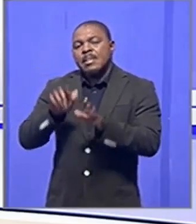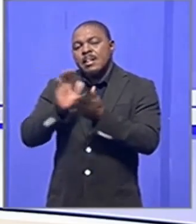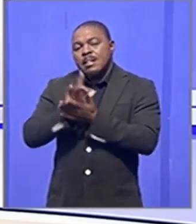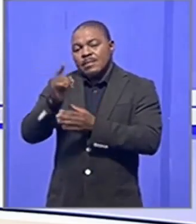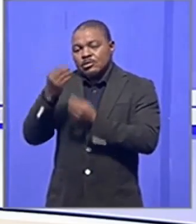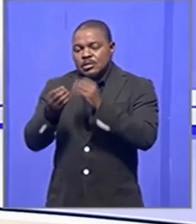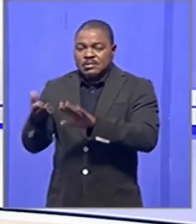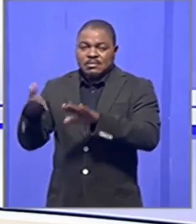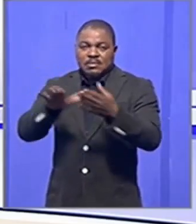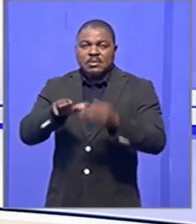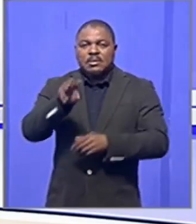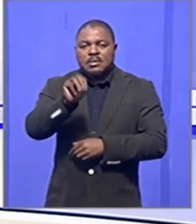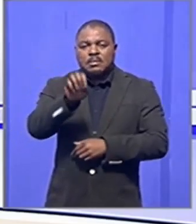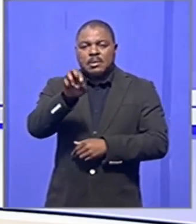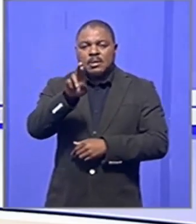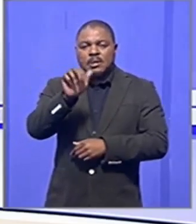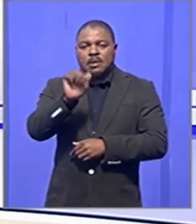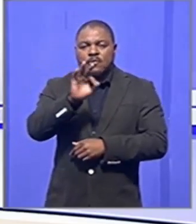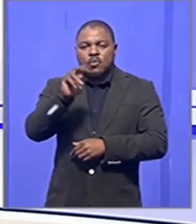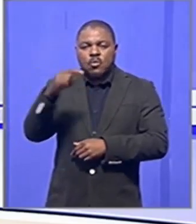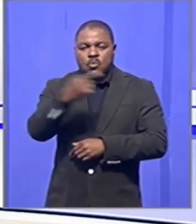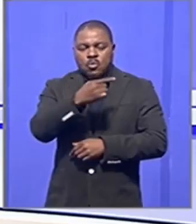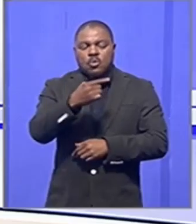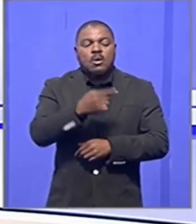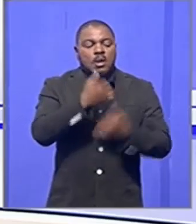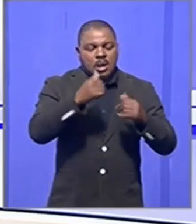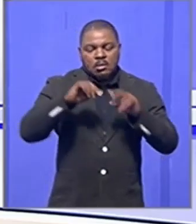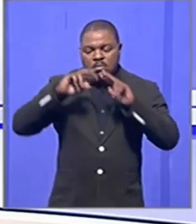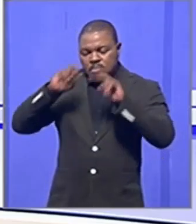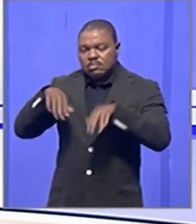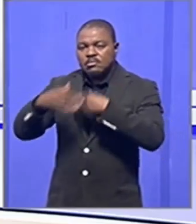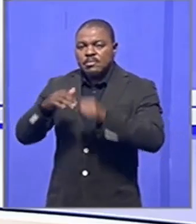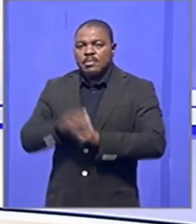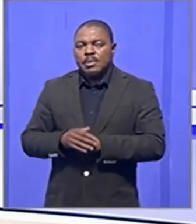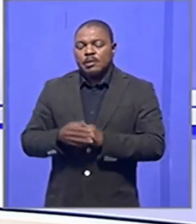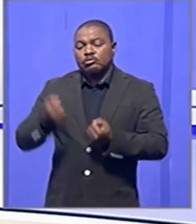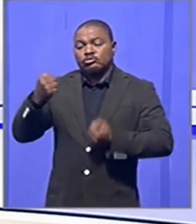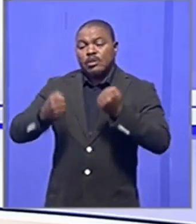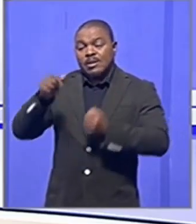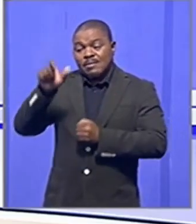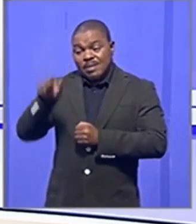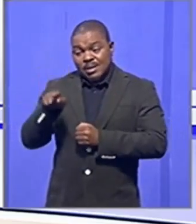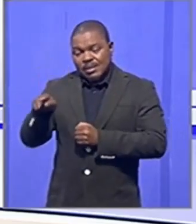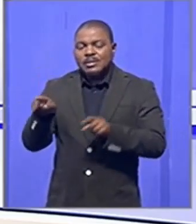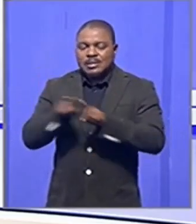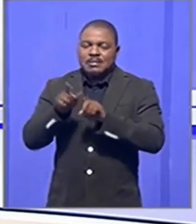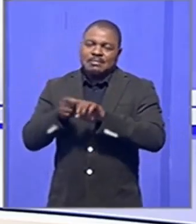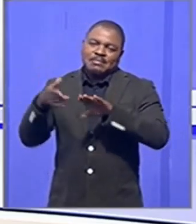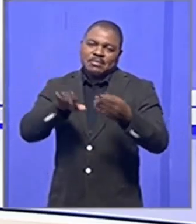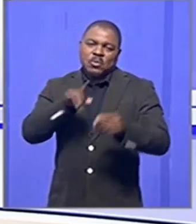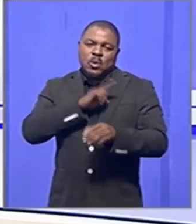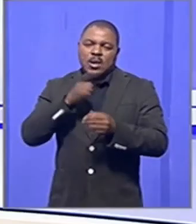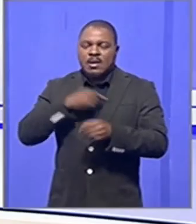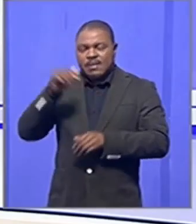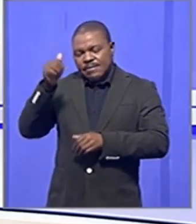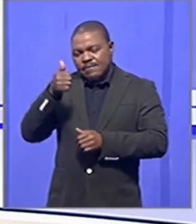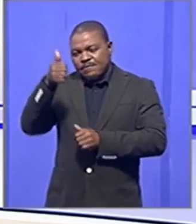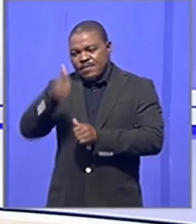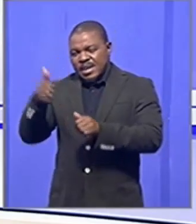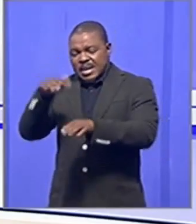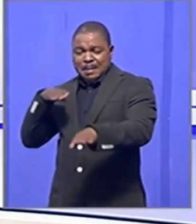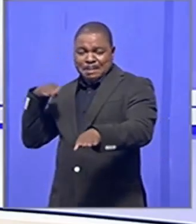11 ka merafong ka Gauteng e thomile mootledi wa senamelwa sa bana ba sekolo le yana o hlokofetše morago ga gore bene thulane le senamelwa